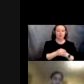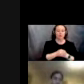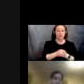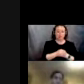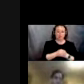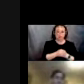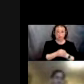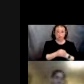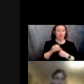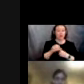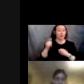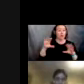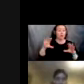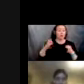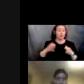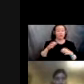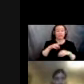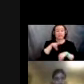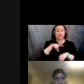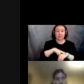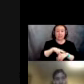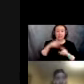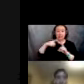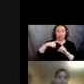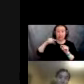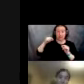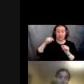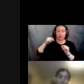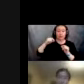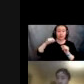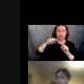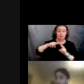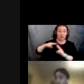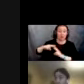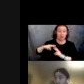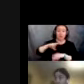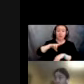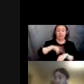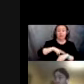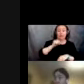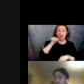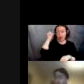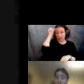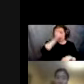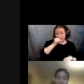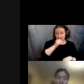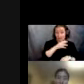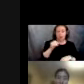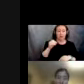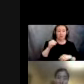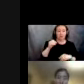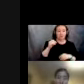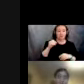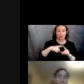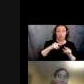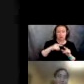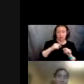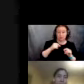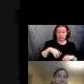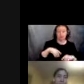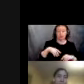another group of Native Japanese couples were Native Alaskans and Japanese. So Native